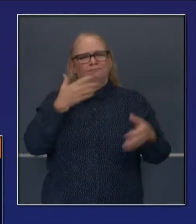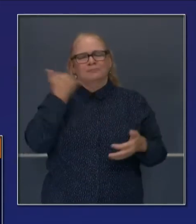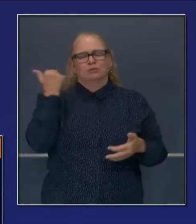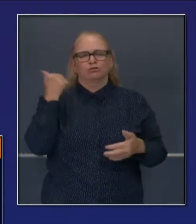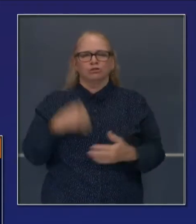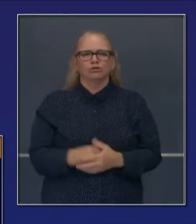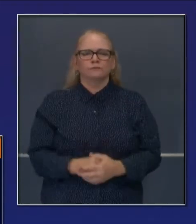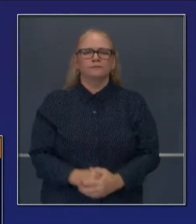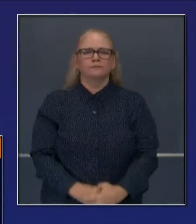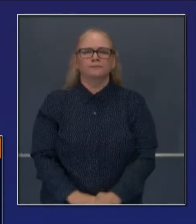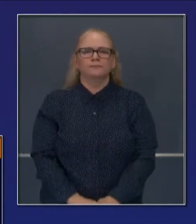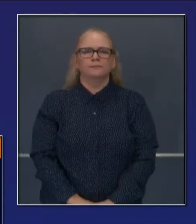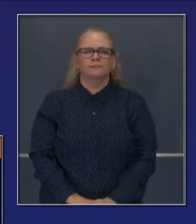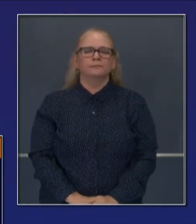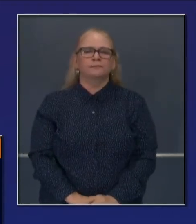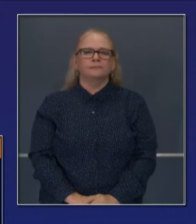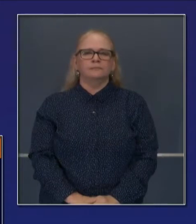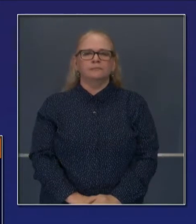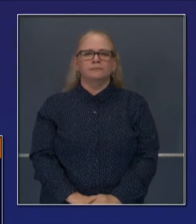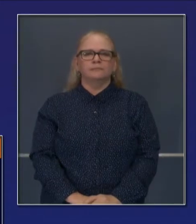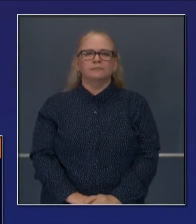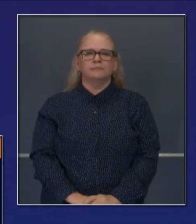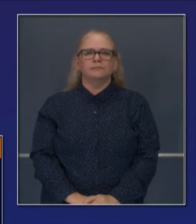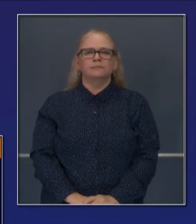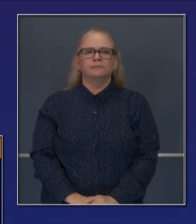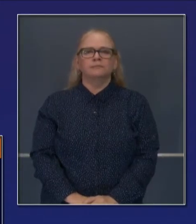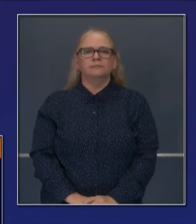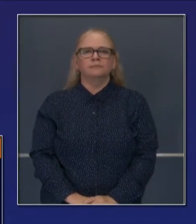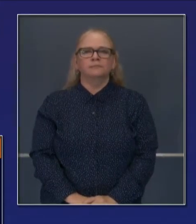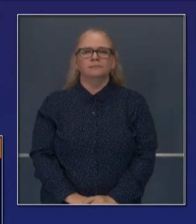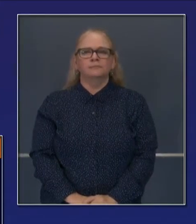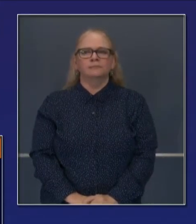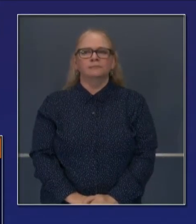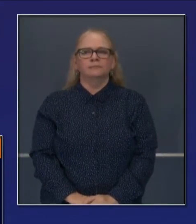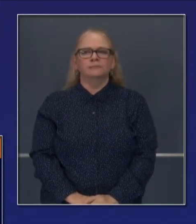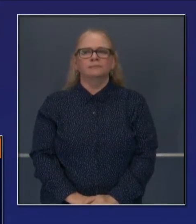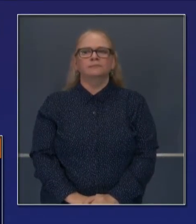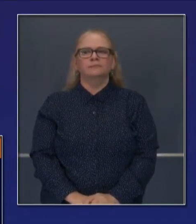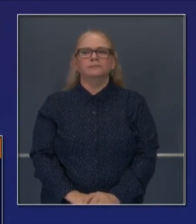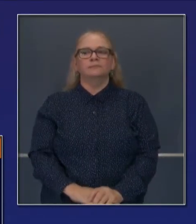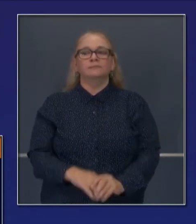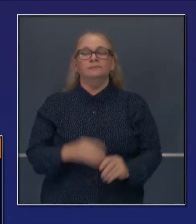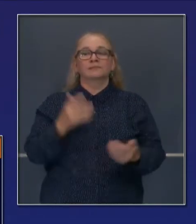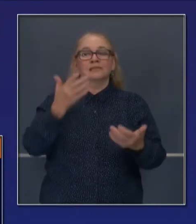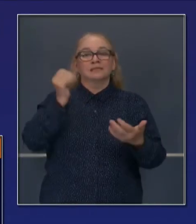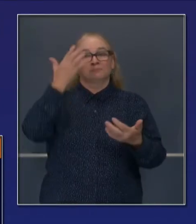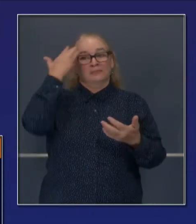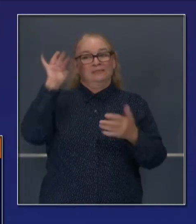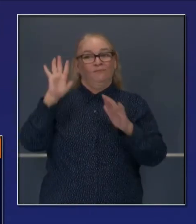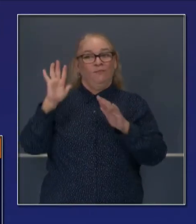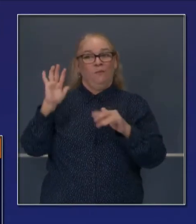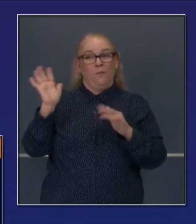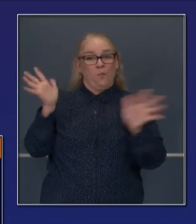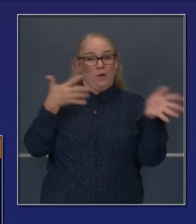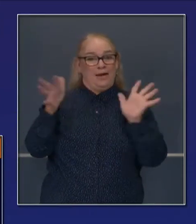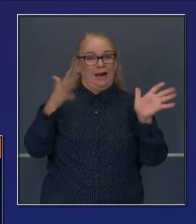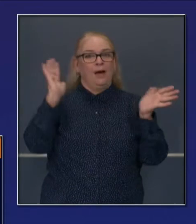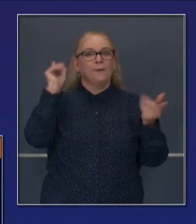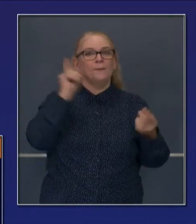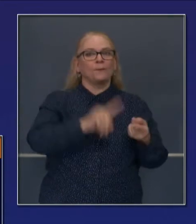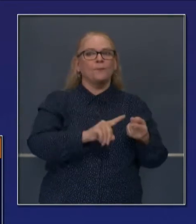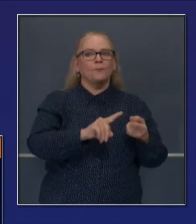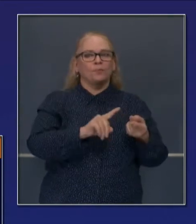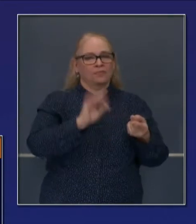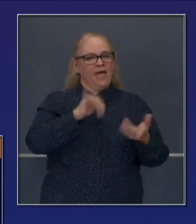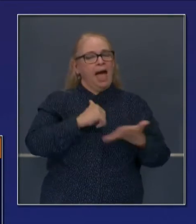very, very steady. So again, favorable wind conditions, favorable weather conditions broadly taking